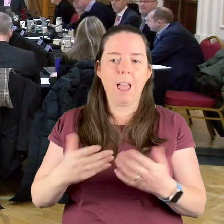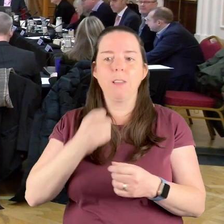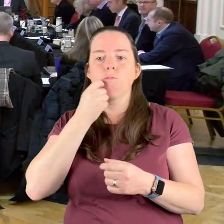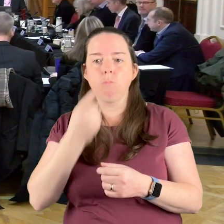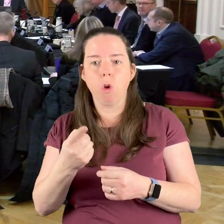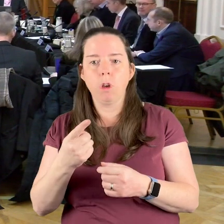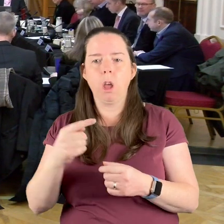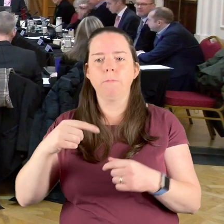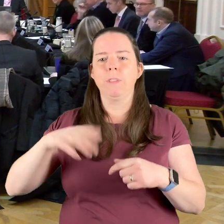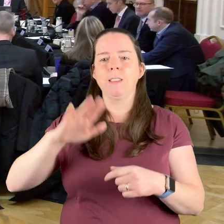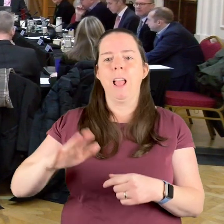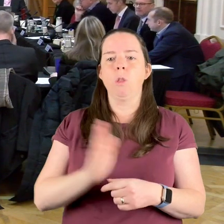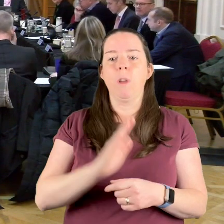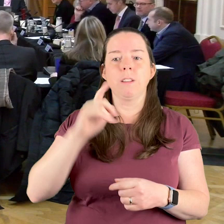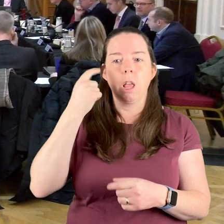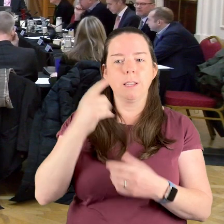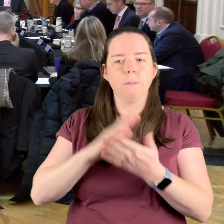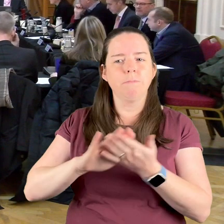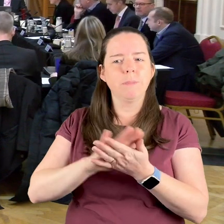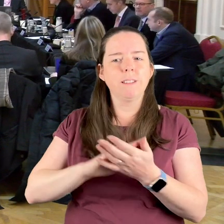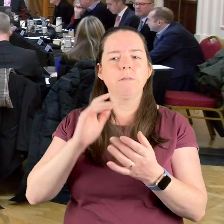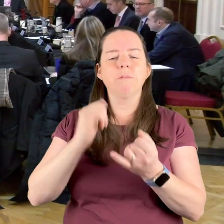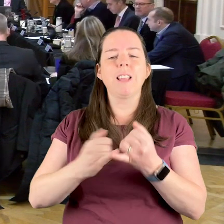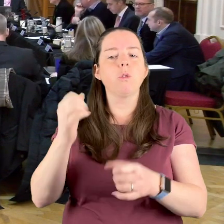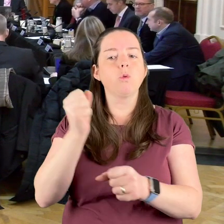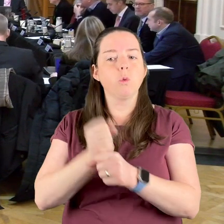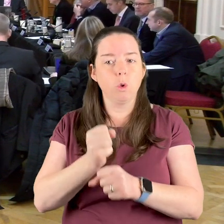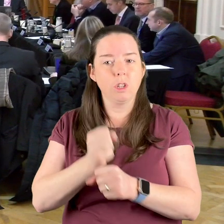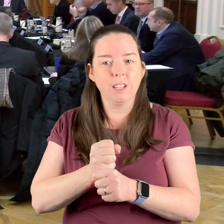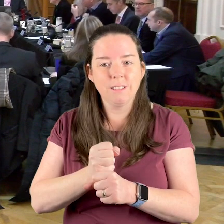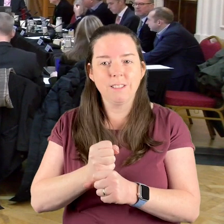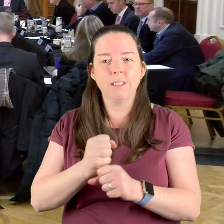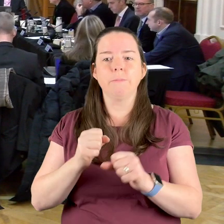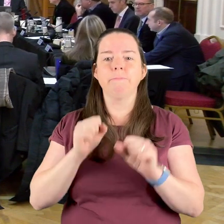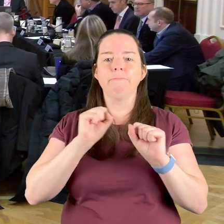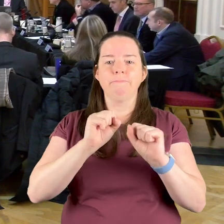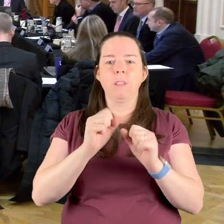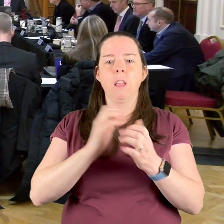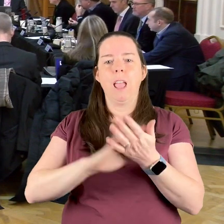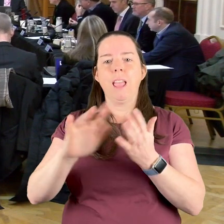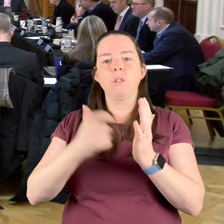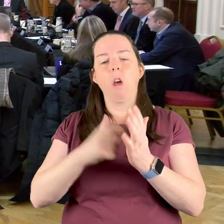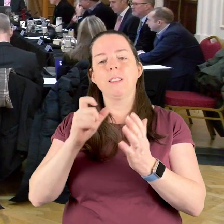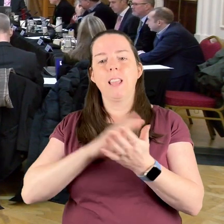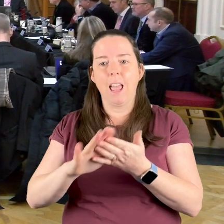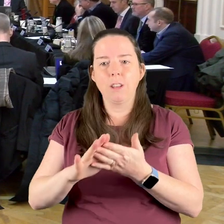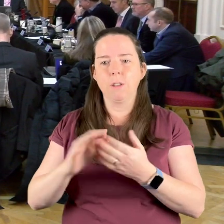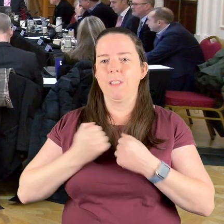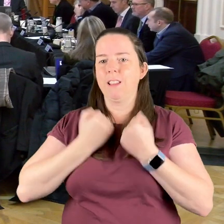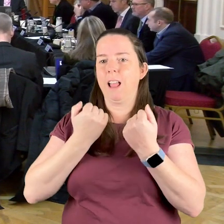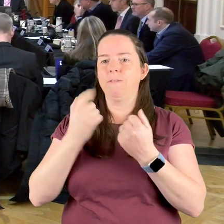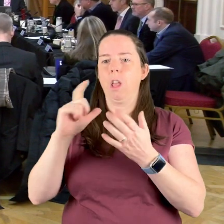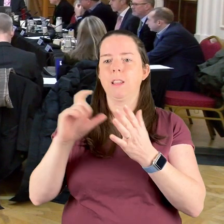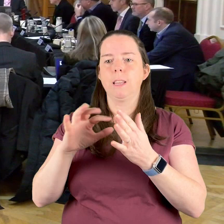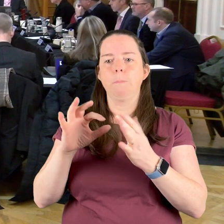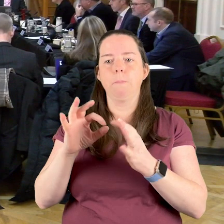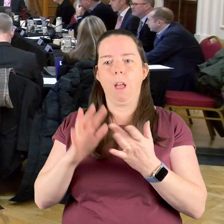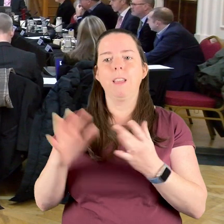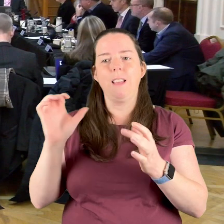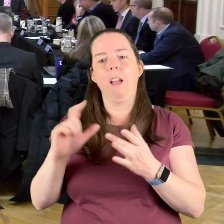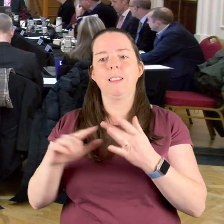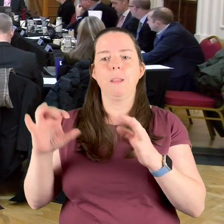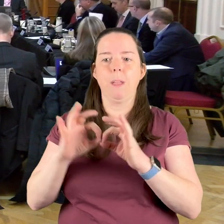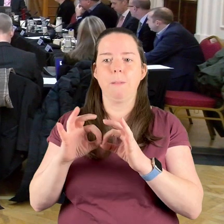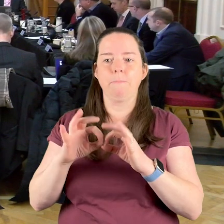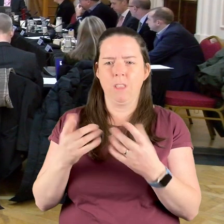and tomorrow, and for us in South West London that is at St George's and HRCH and ourselves as the